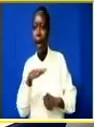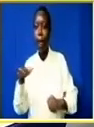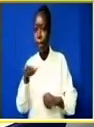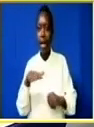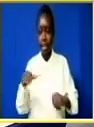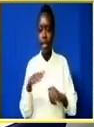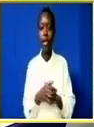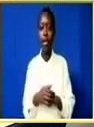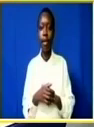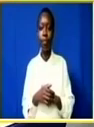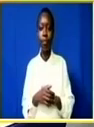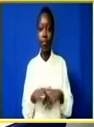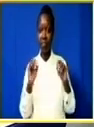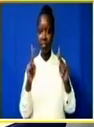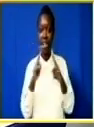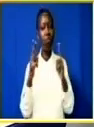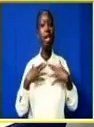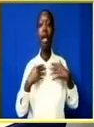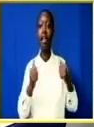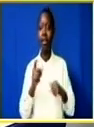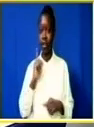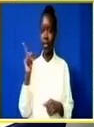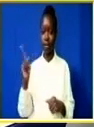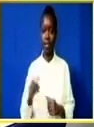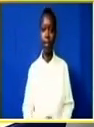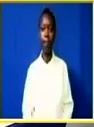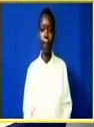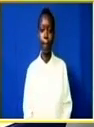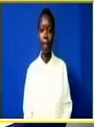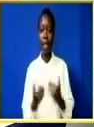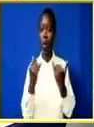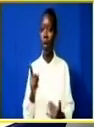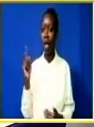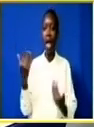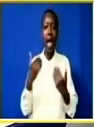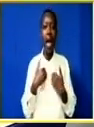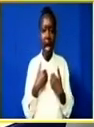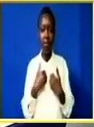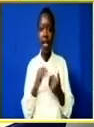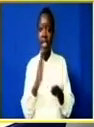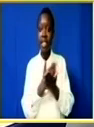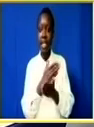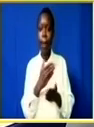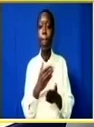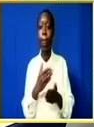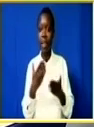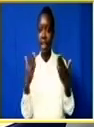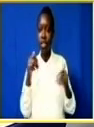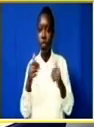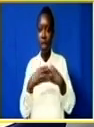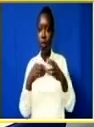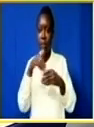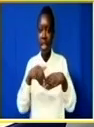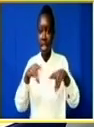crop. Okay. And it's very healthy, by the way. Mm-hmm. You usually find, mm-hmm. there are pests that are found in the soil. Yes. They usually attack